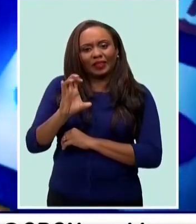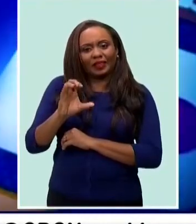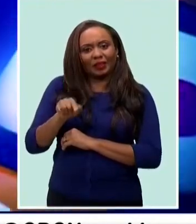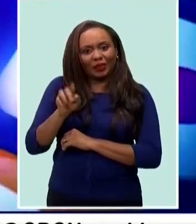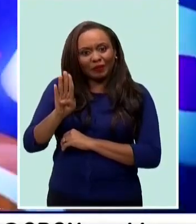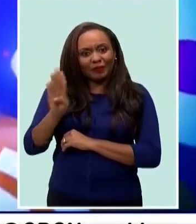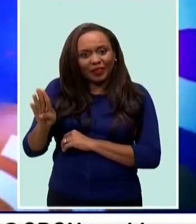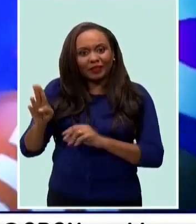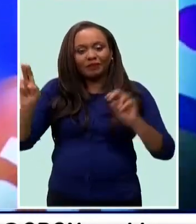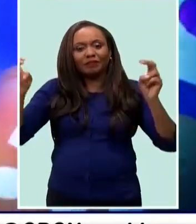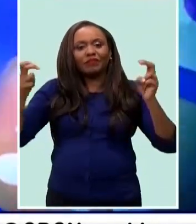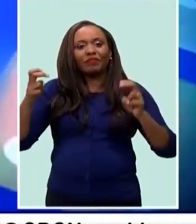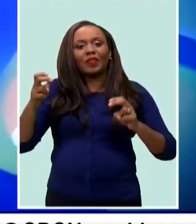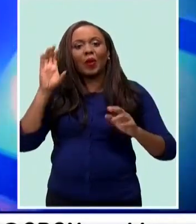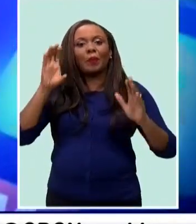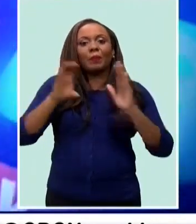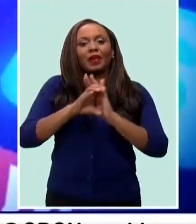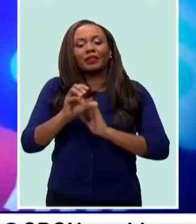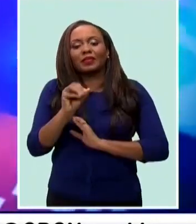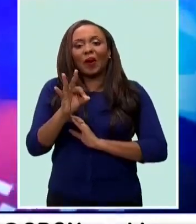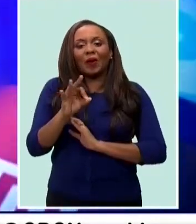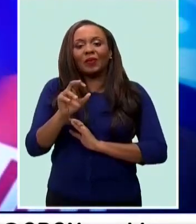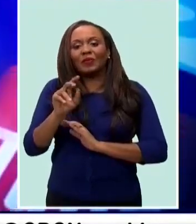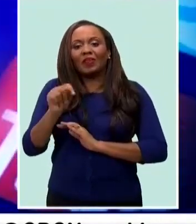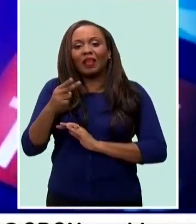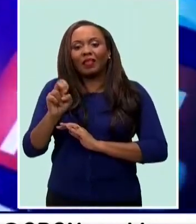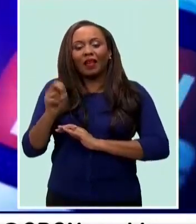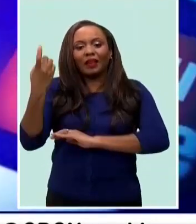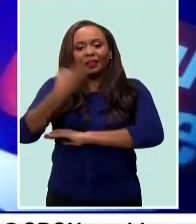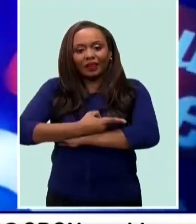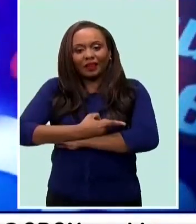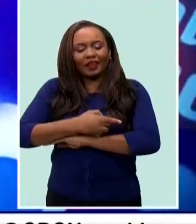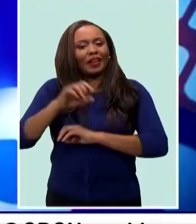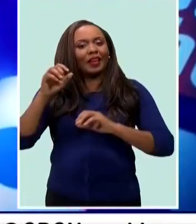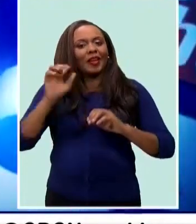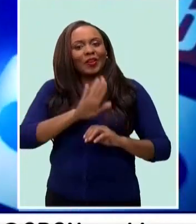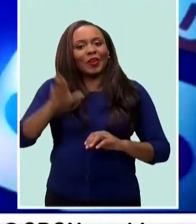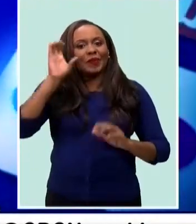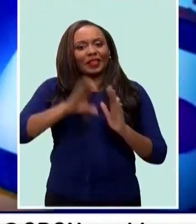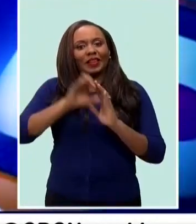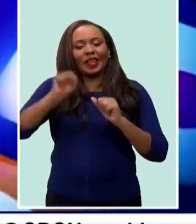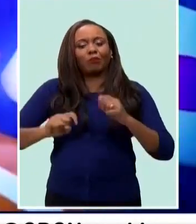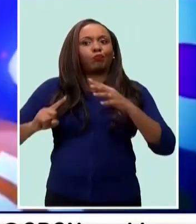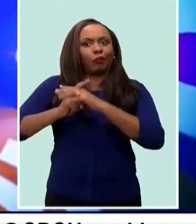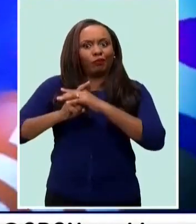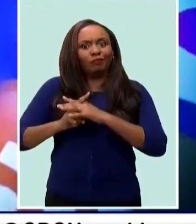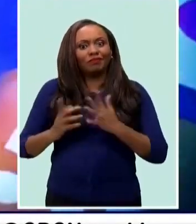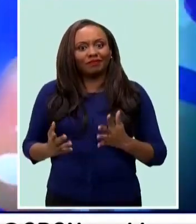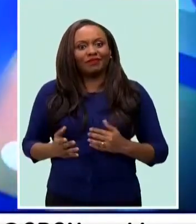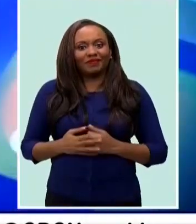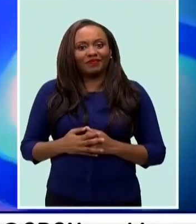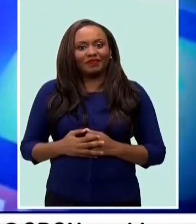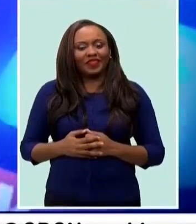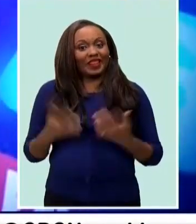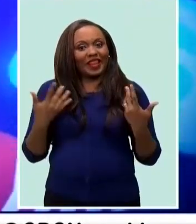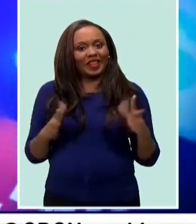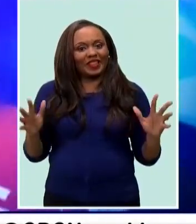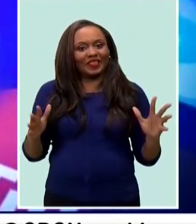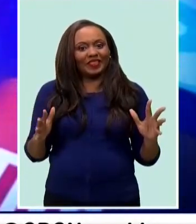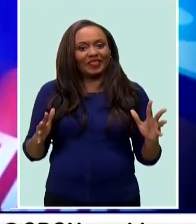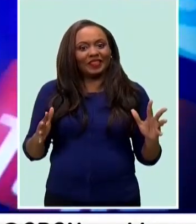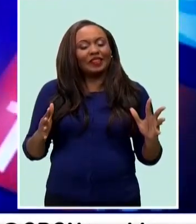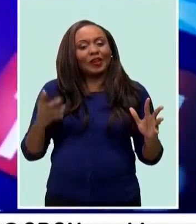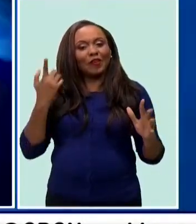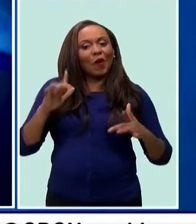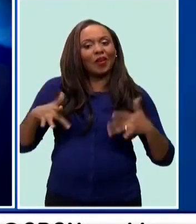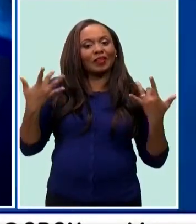nca@cbc.bb. Pick of the day is your title, and it will give you a chance to be featured on our social media. So that's it for now for